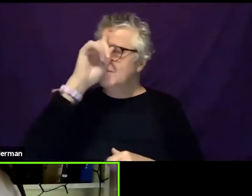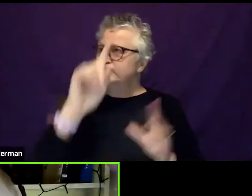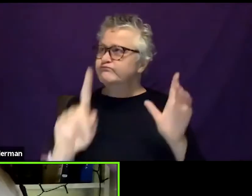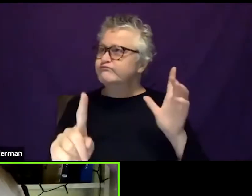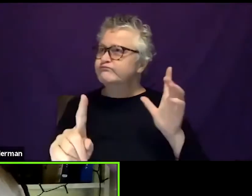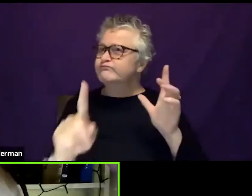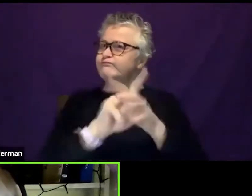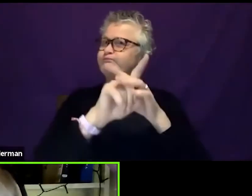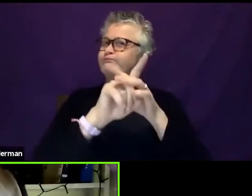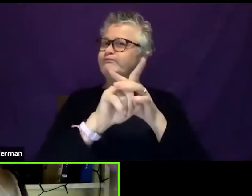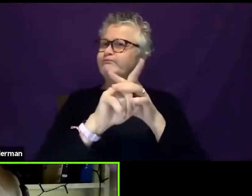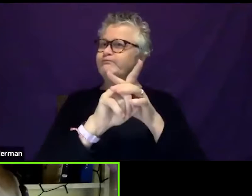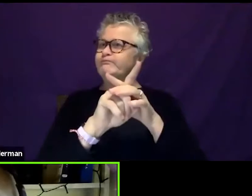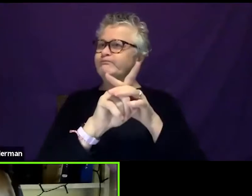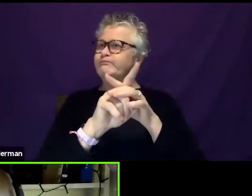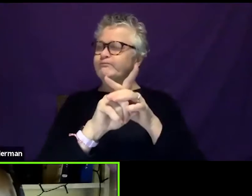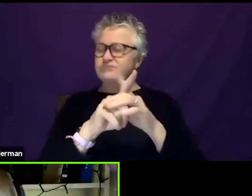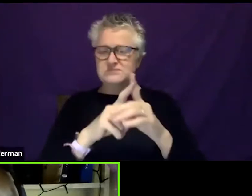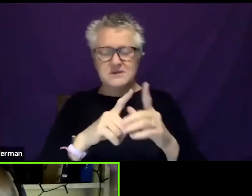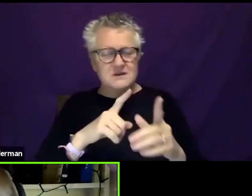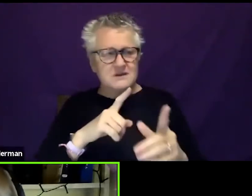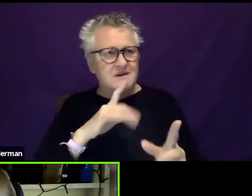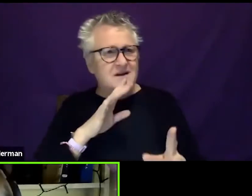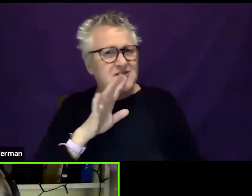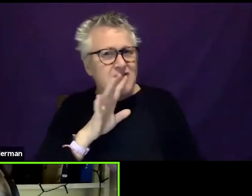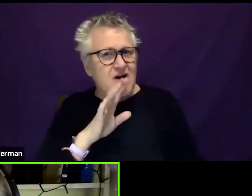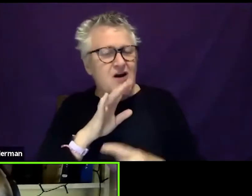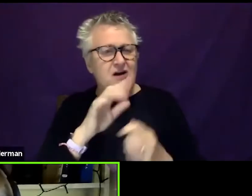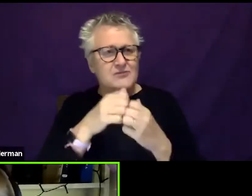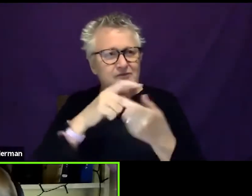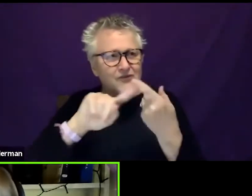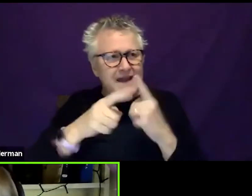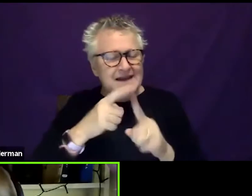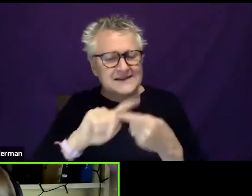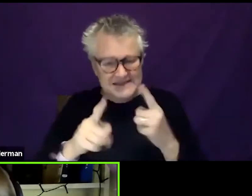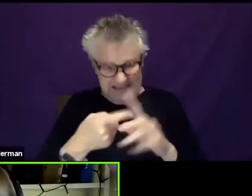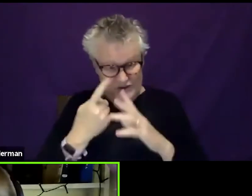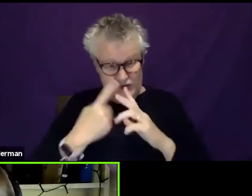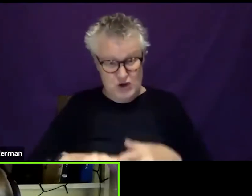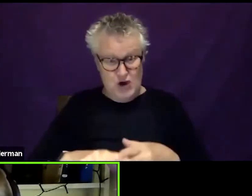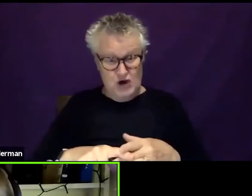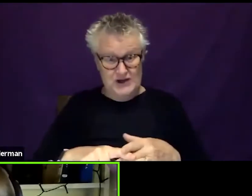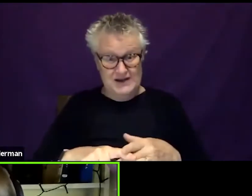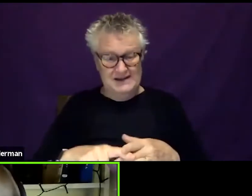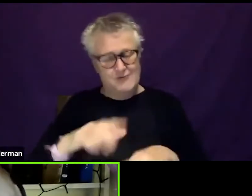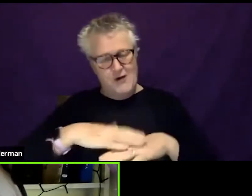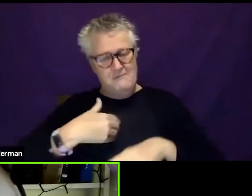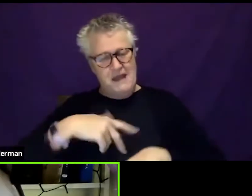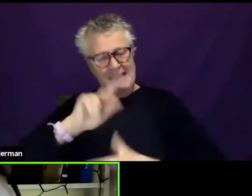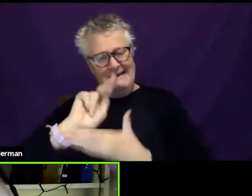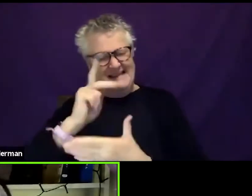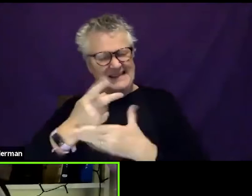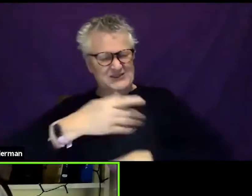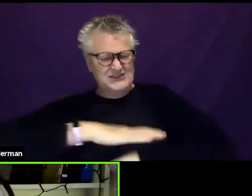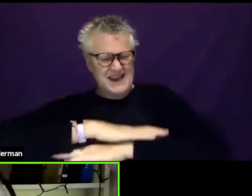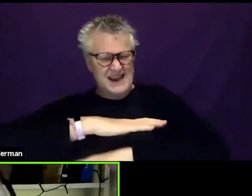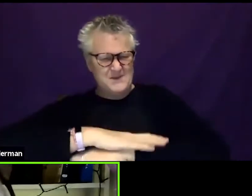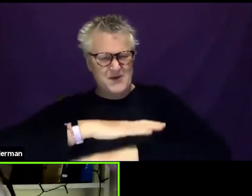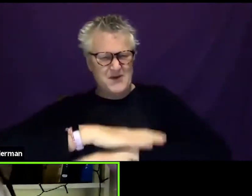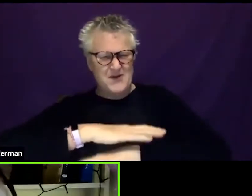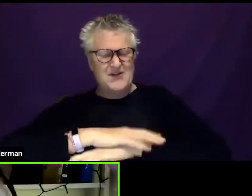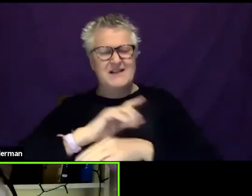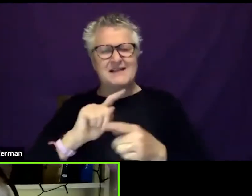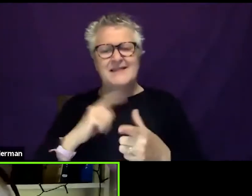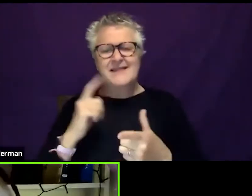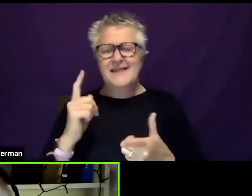friends. And then everyone had loads of fun and felt connected. And so I said, oh, well, let's make this a thing. Let's